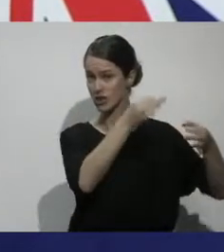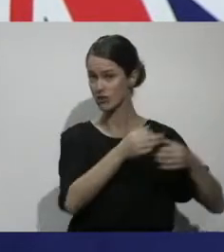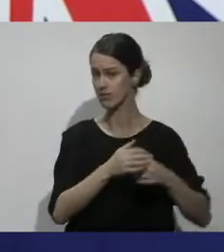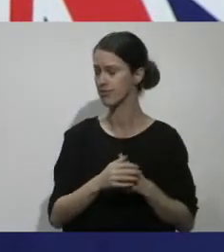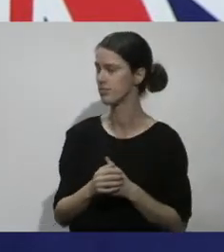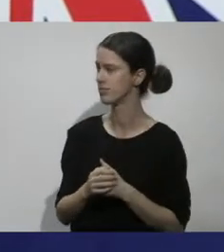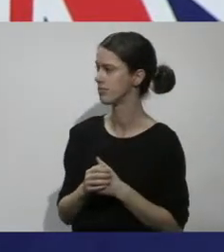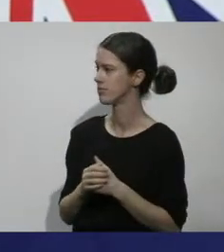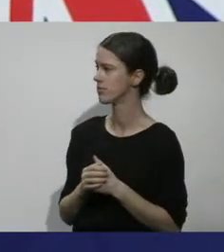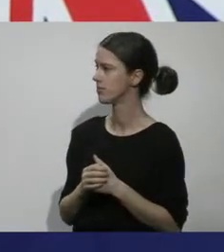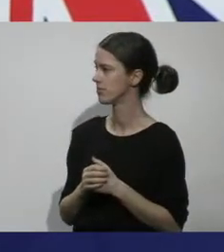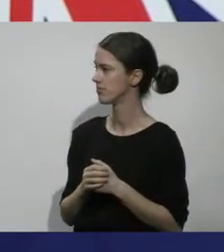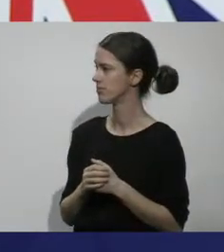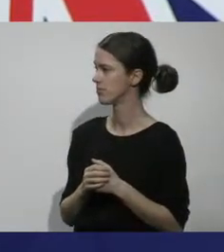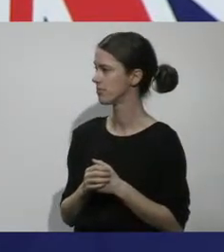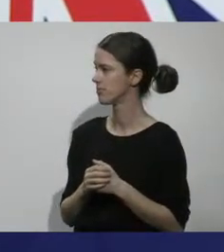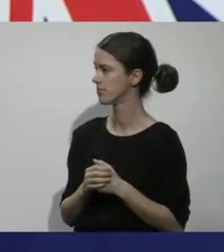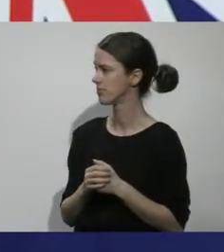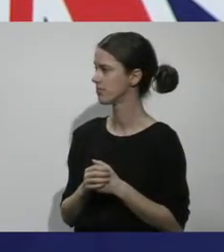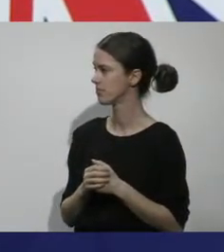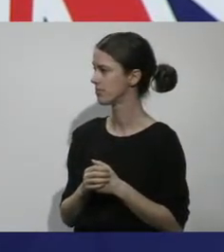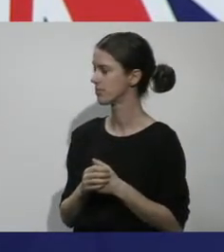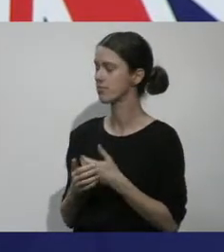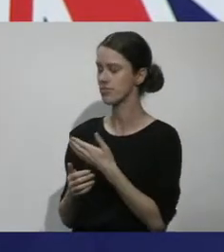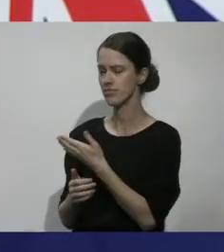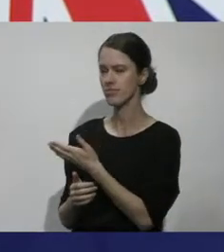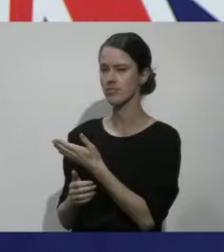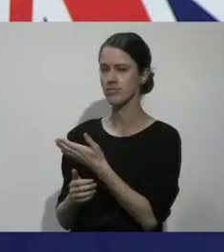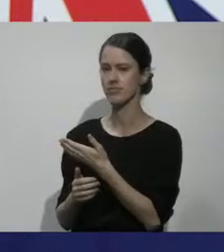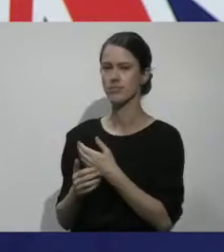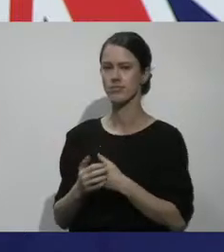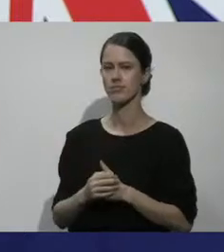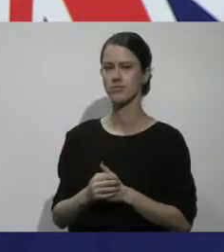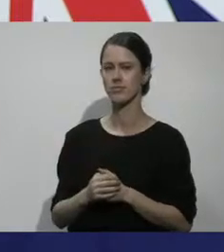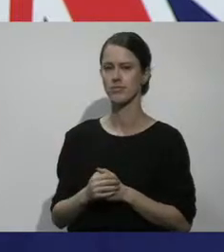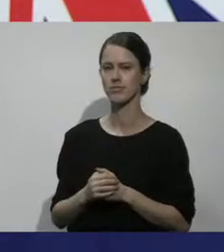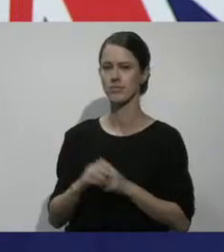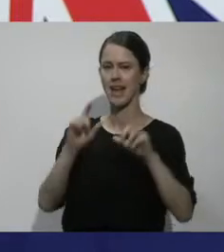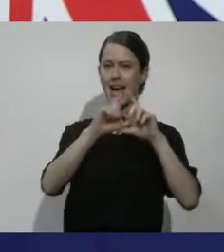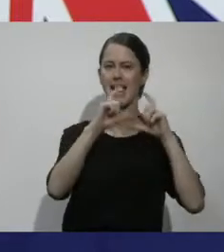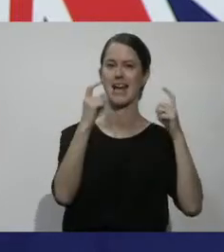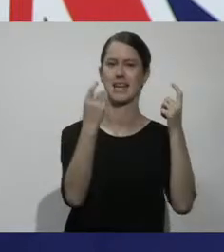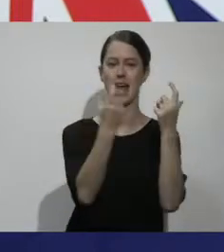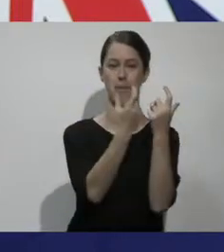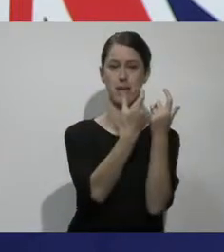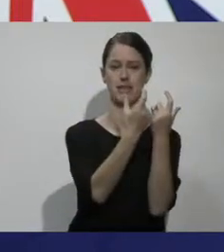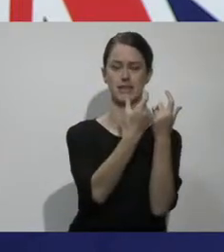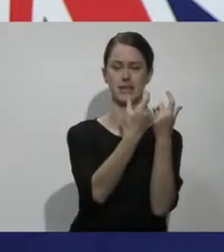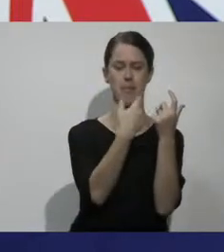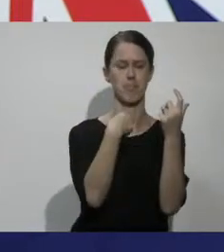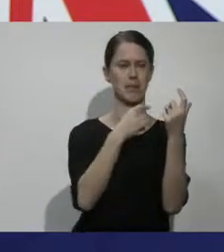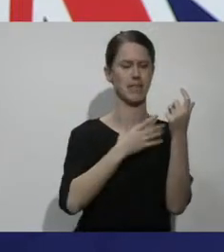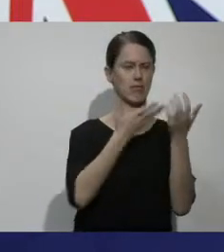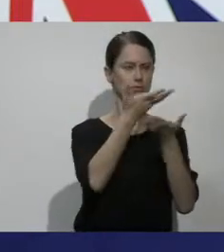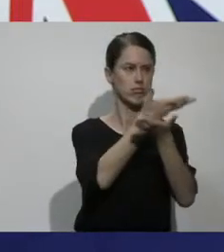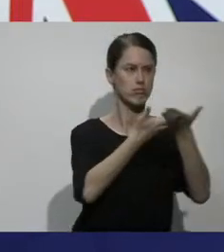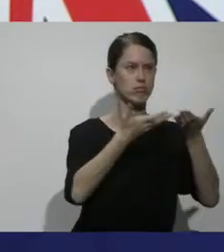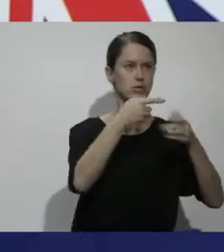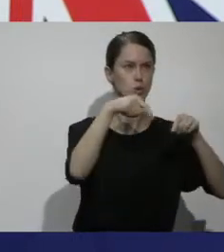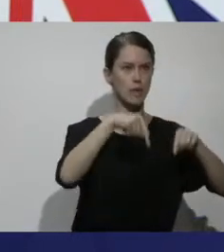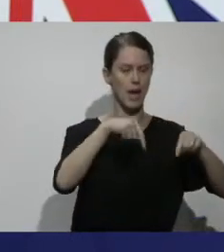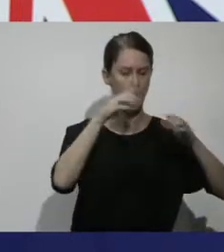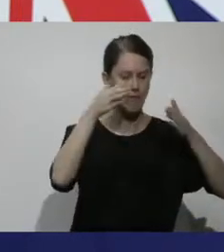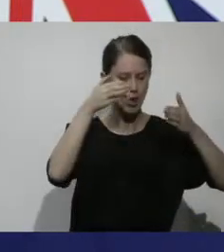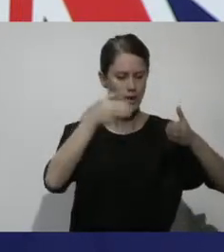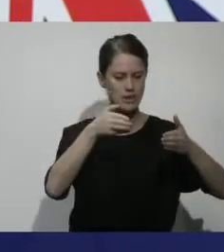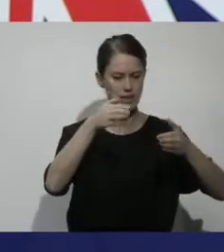the most important, and I think it's not an unfair statement, the most important thing for Cabinet, and indeed myself today, because that is where the decision